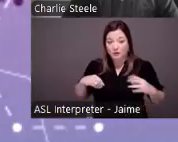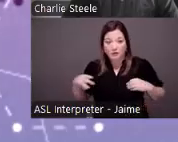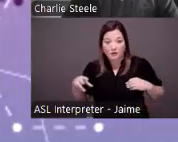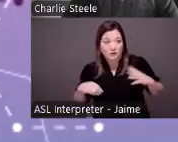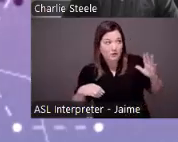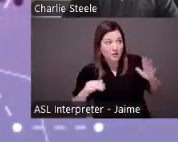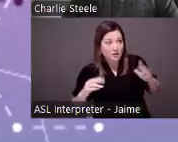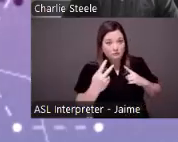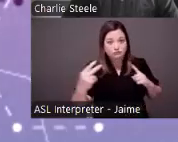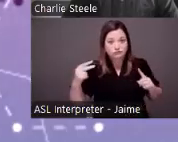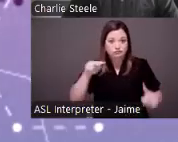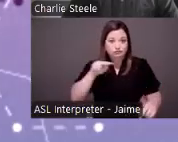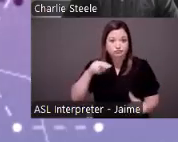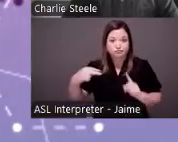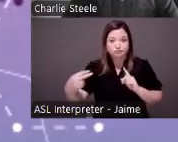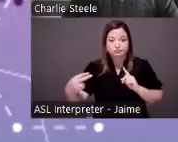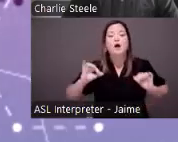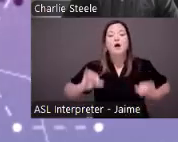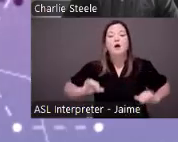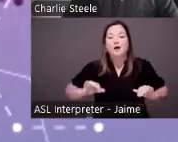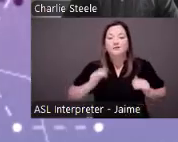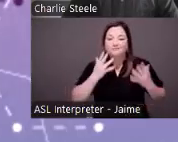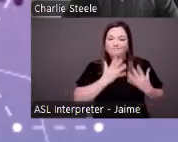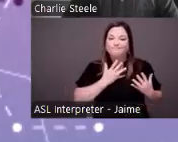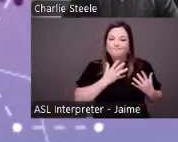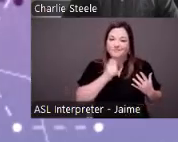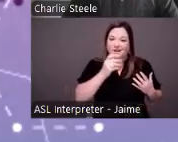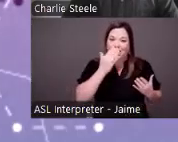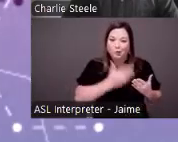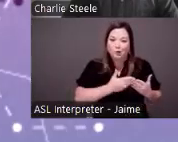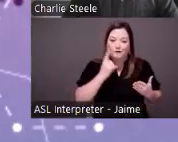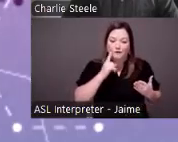then unfortunately, that's not going to be very good for healthcare.